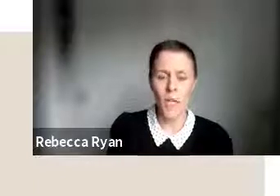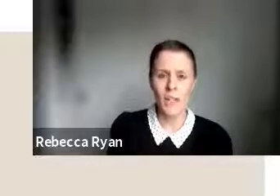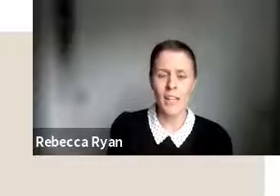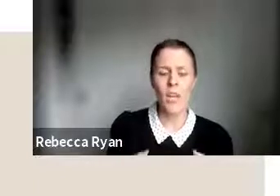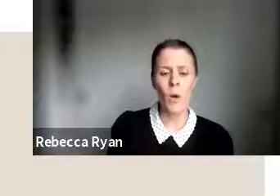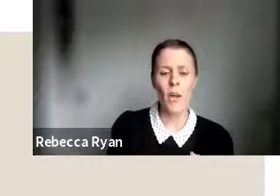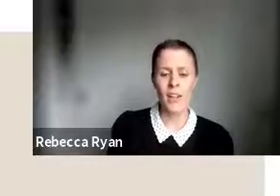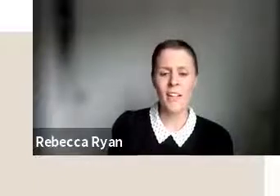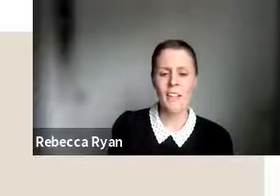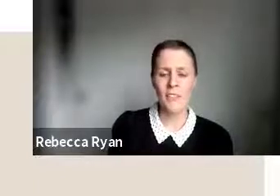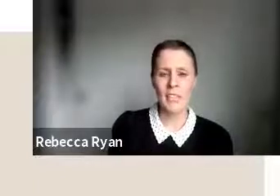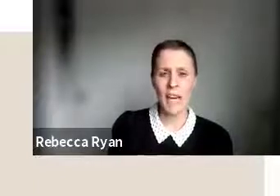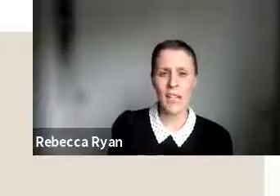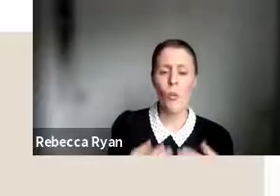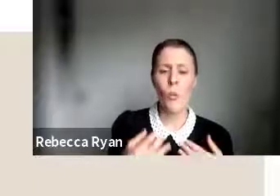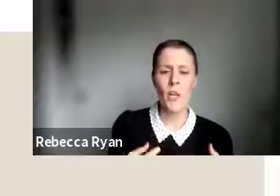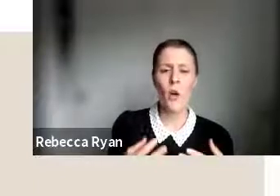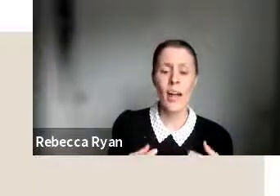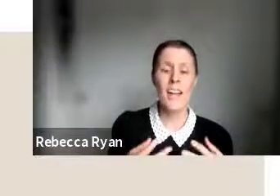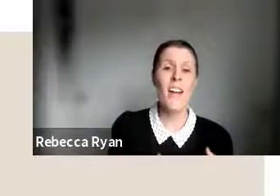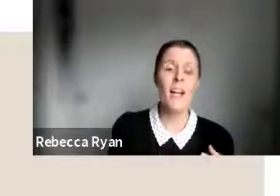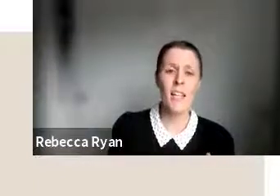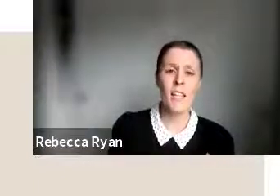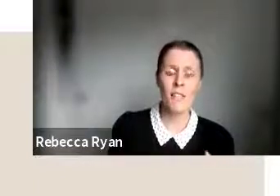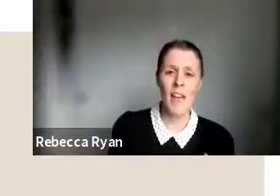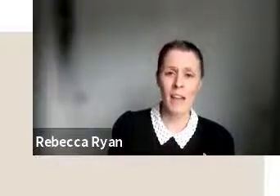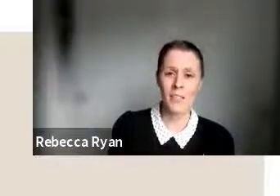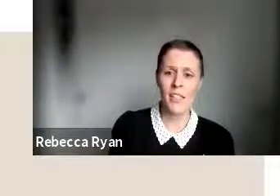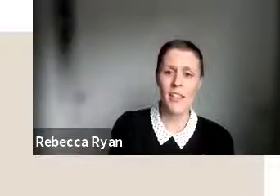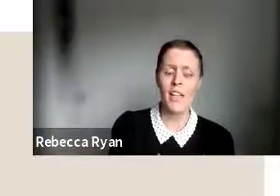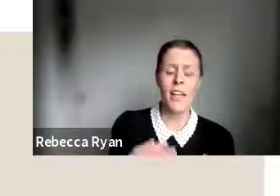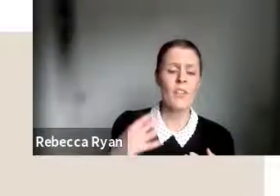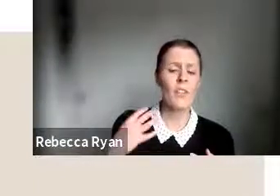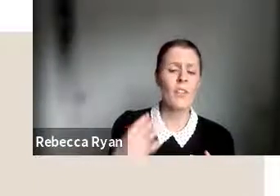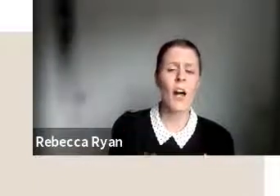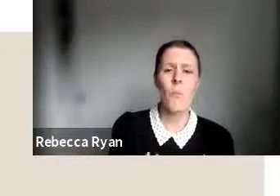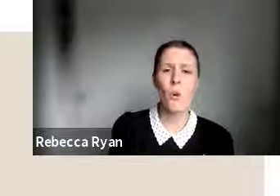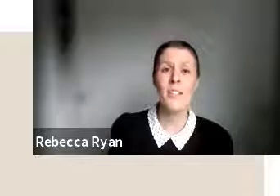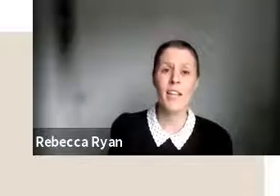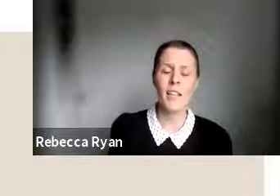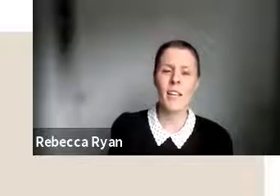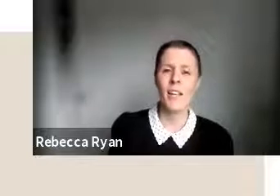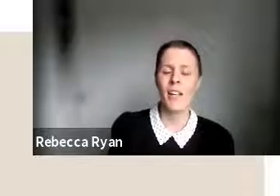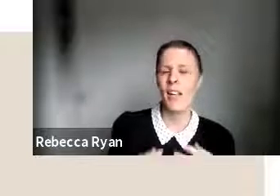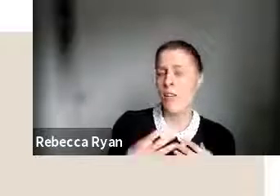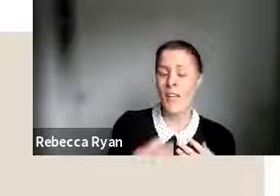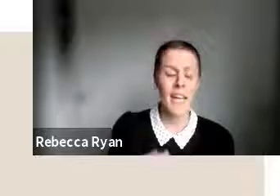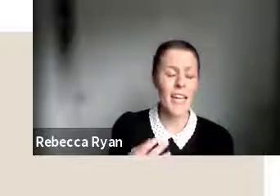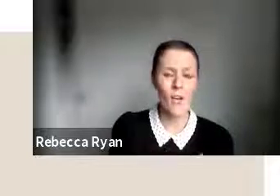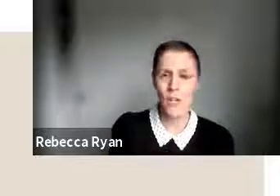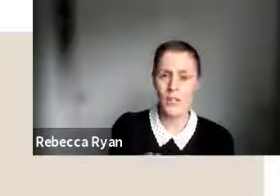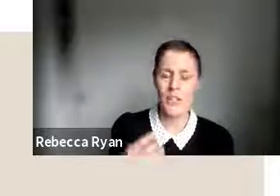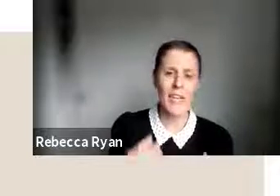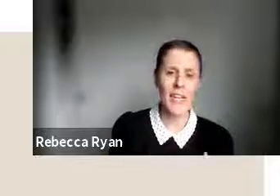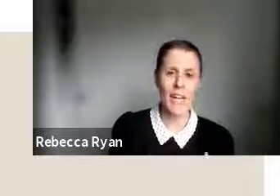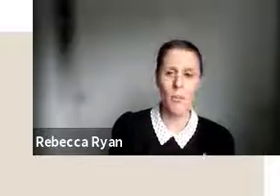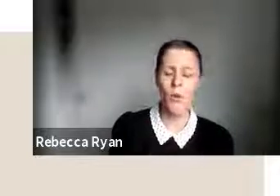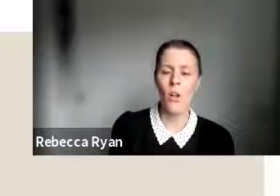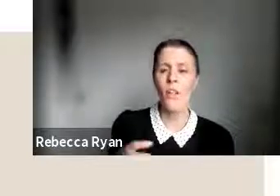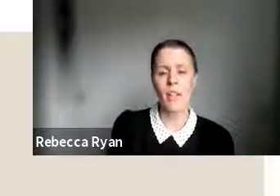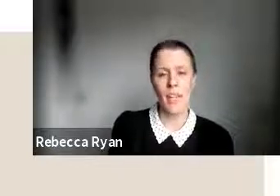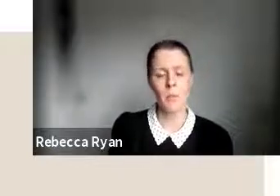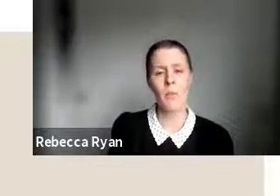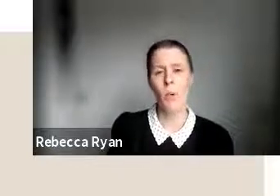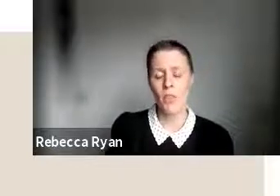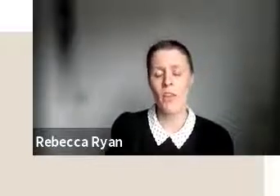killed 1. And while that is sad, we know that not getting the vaccine is a lot more deadly and taking a risk and a